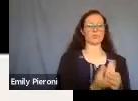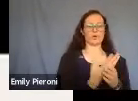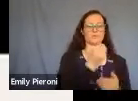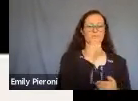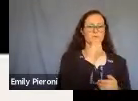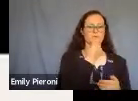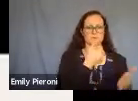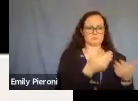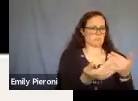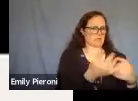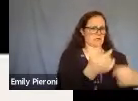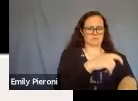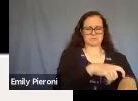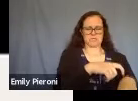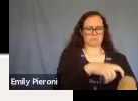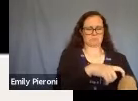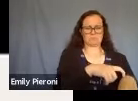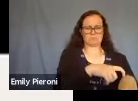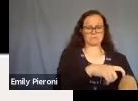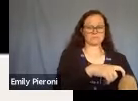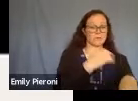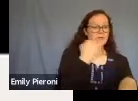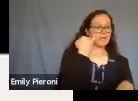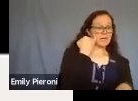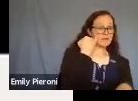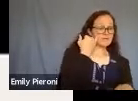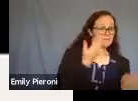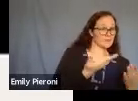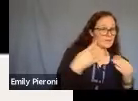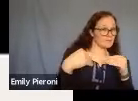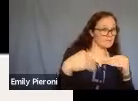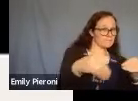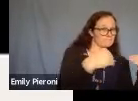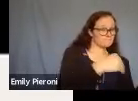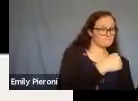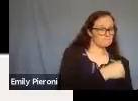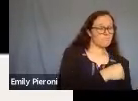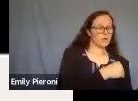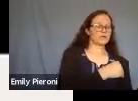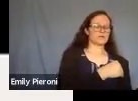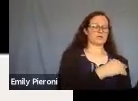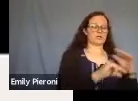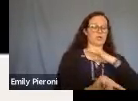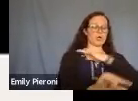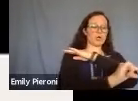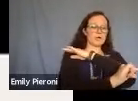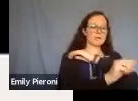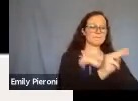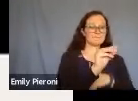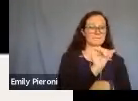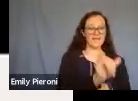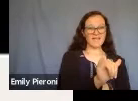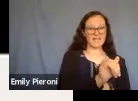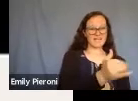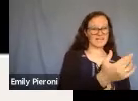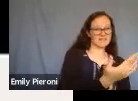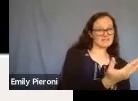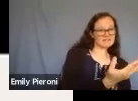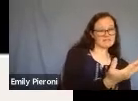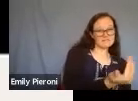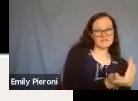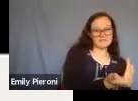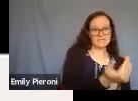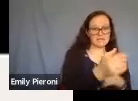you're looking at the beginning of a market garden, you know, in May 15th, we can plant under hoop